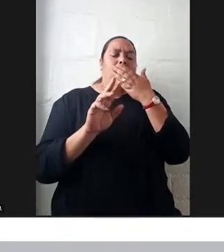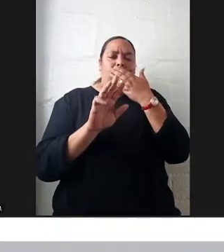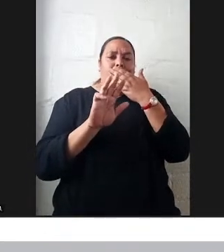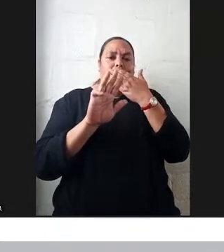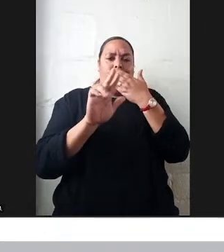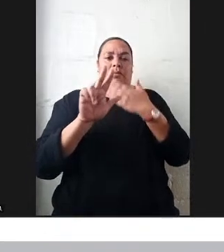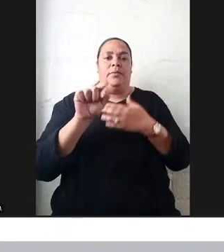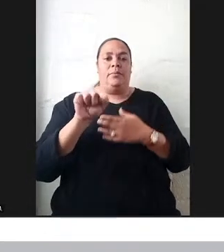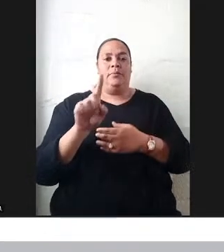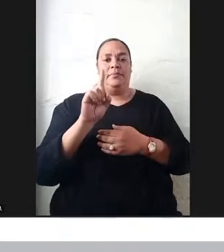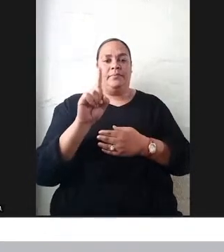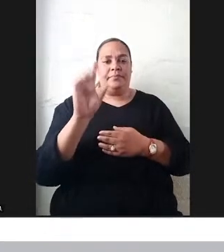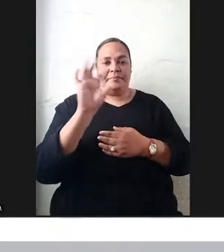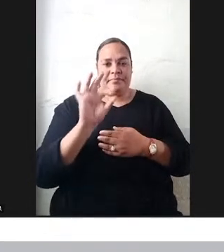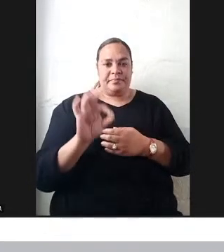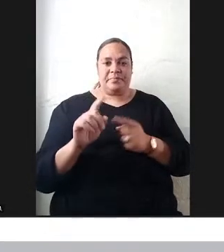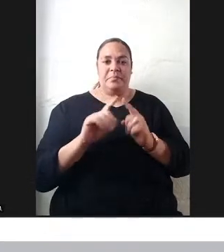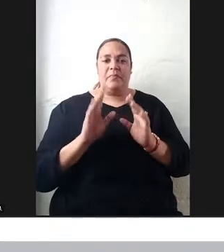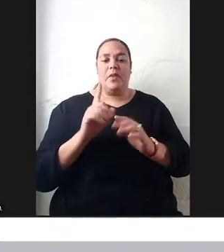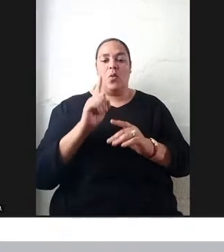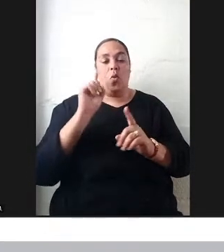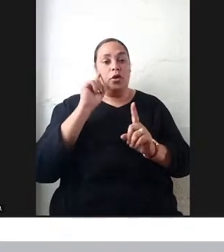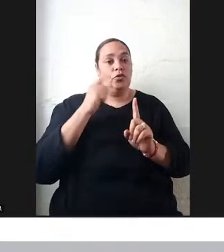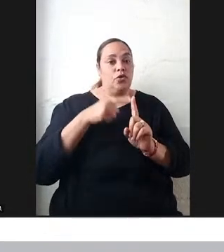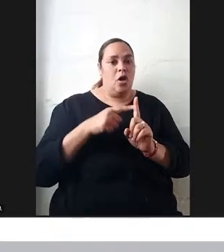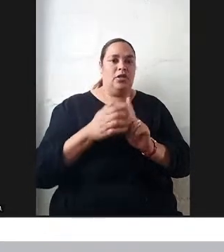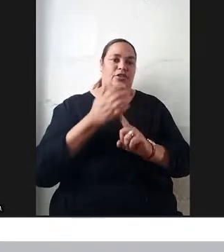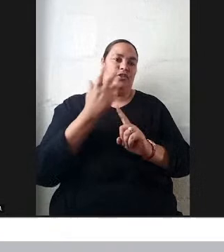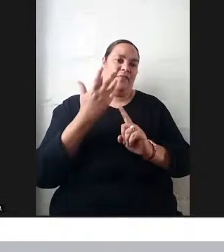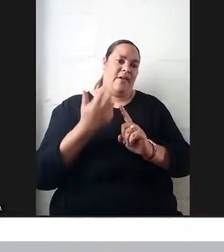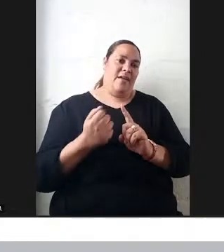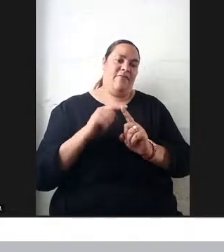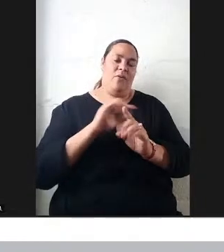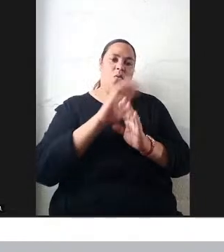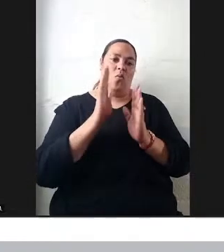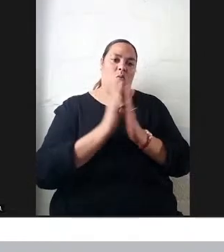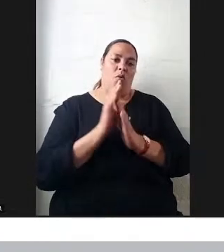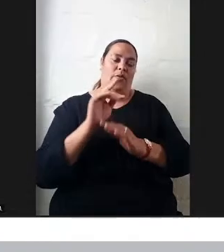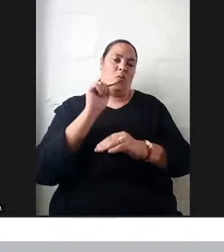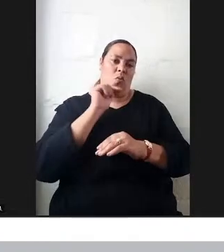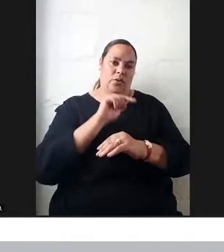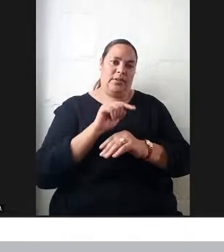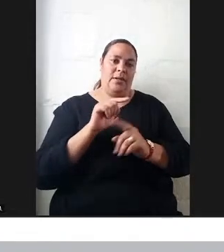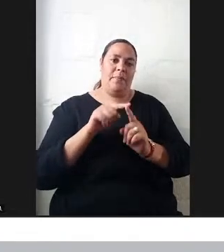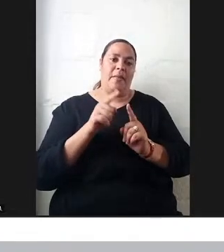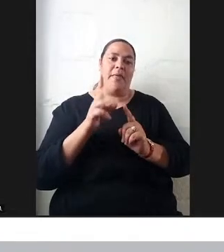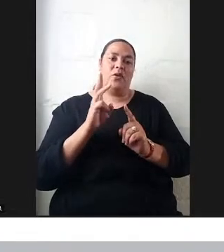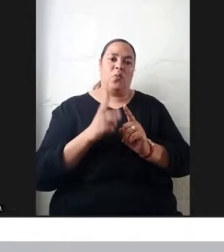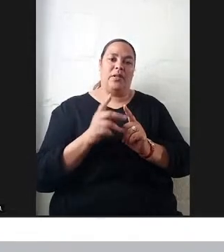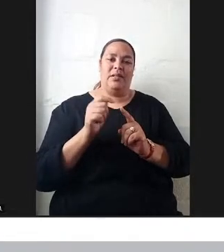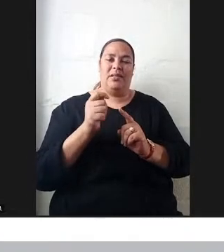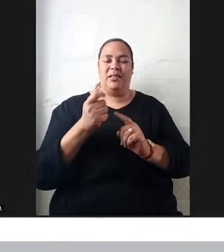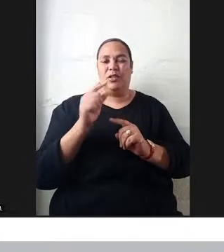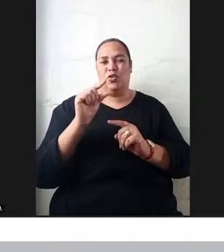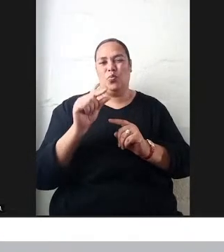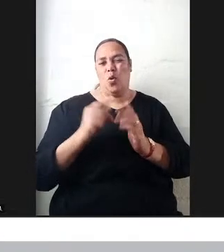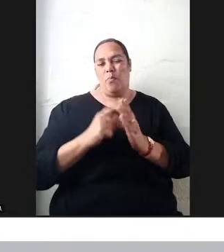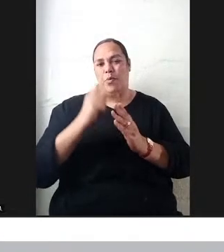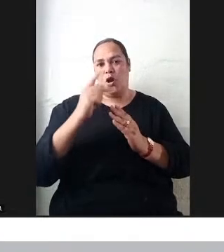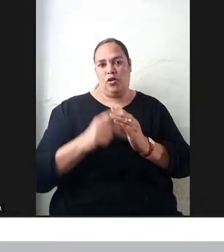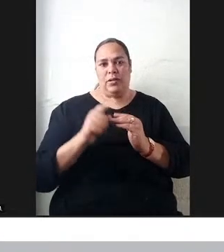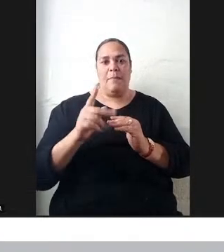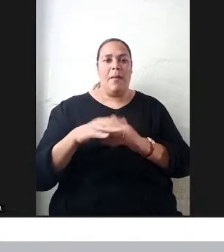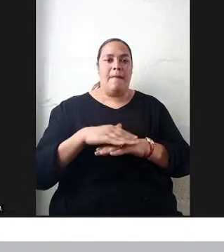98.1%, although only one target wasn't achieved for the quarter, it would have been a small project, which was basically the